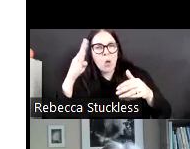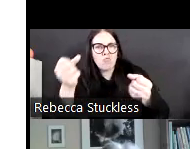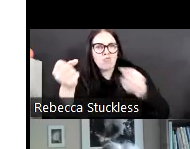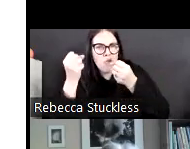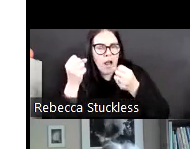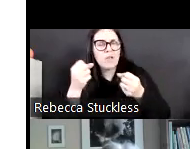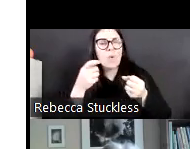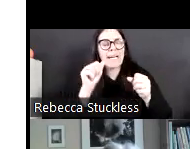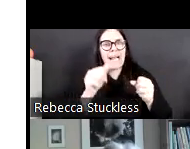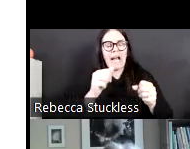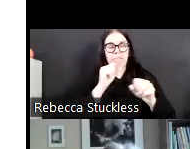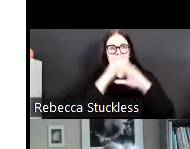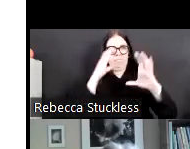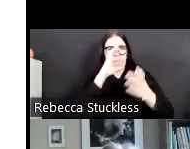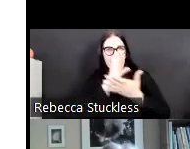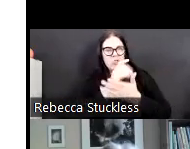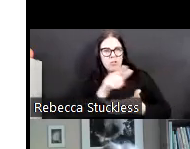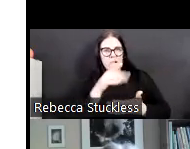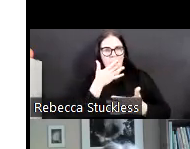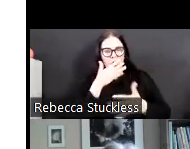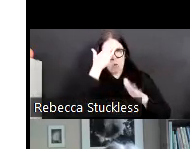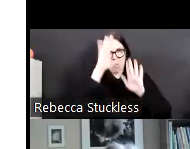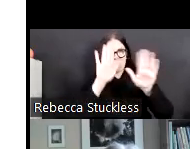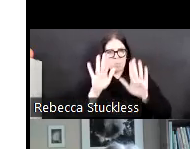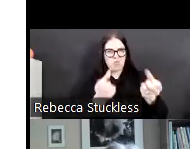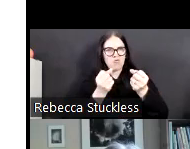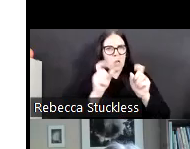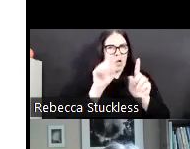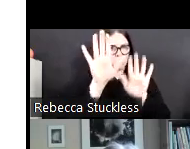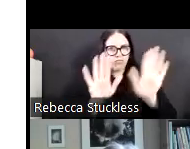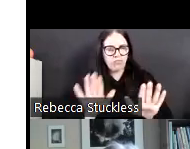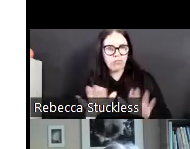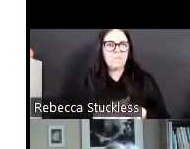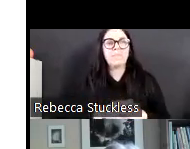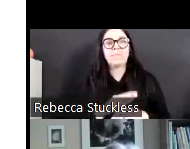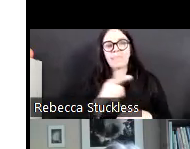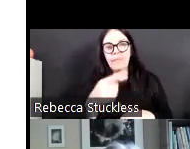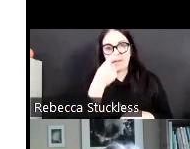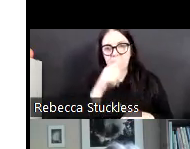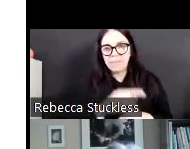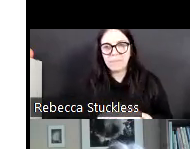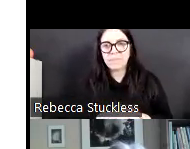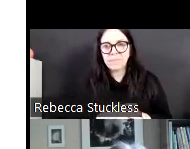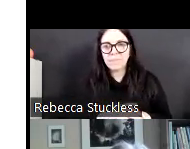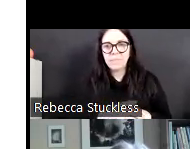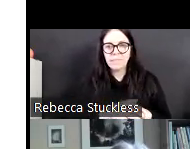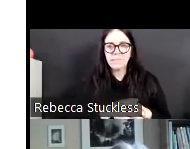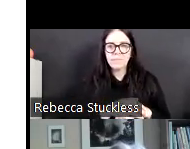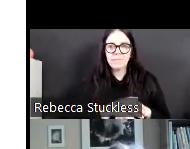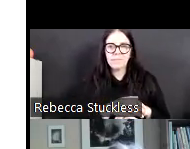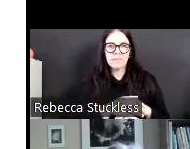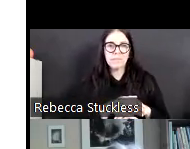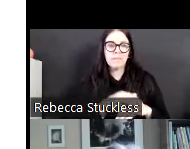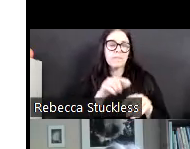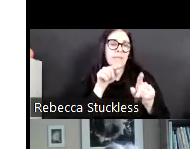various categories or subtests in reading. Next, please. This is another, this is